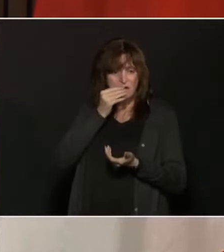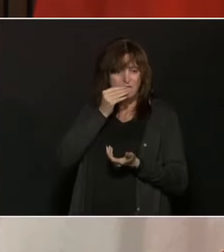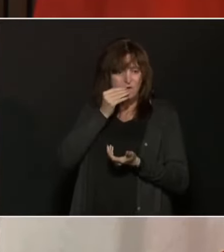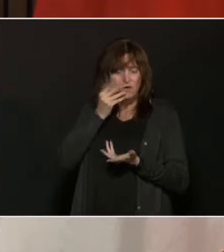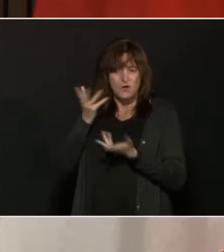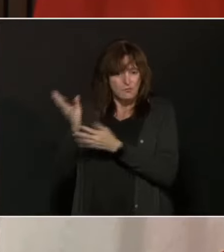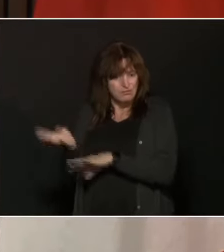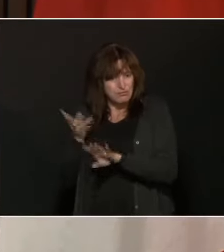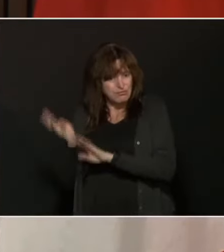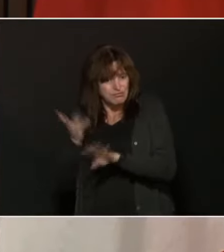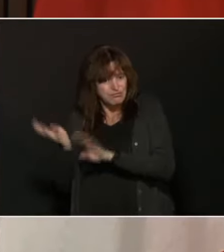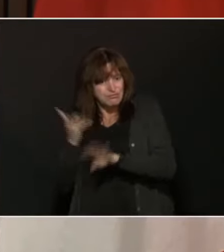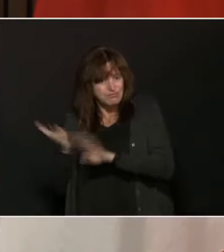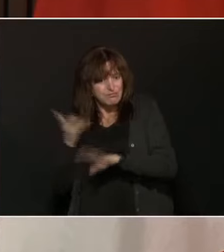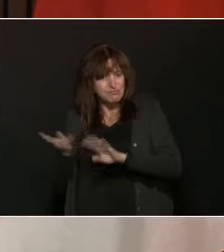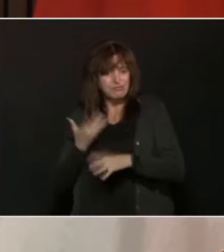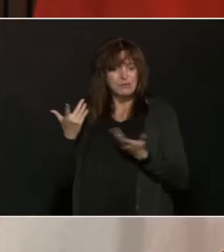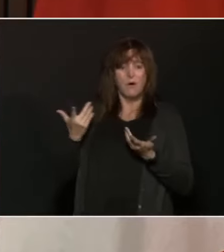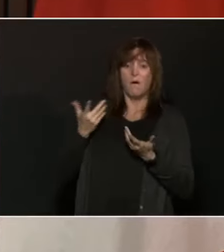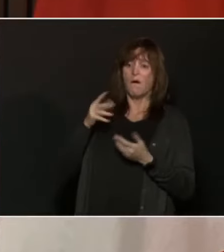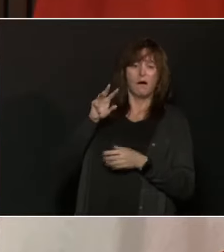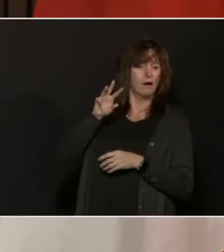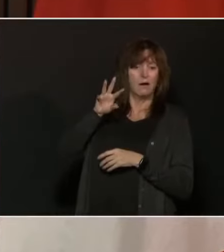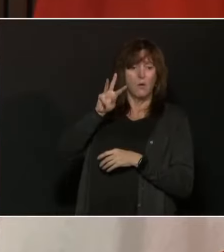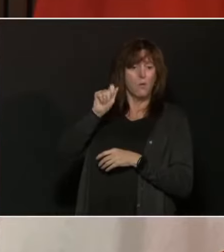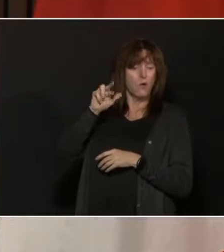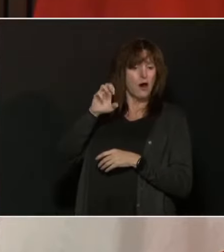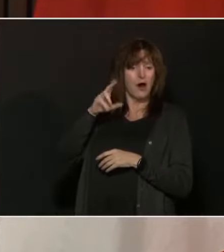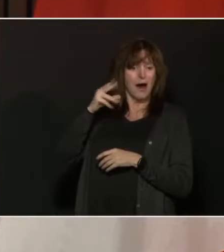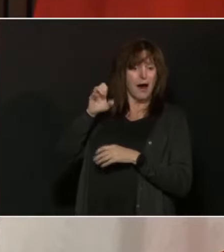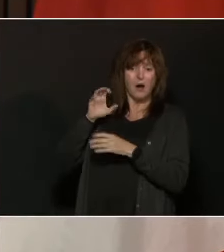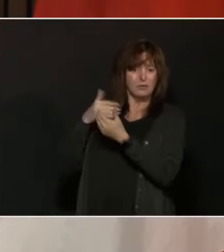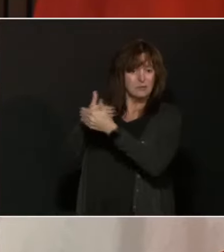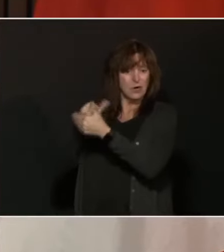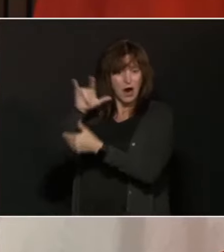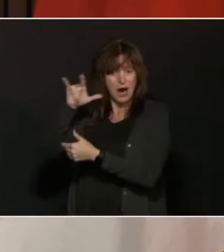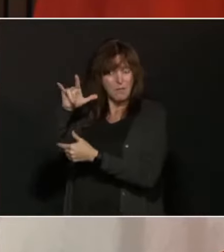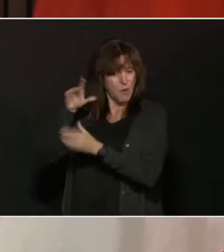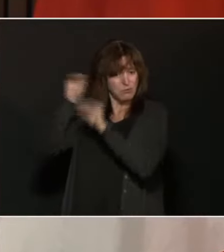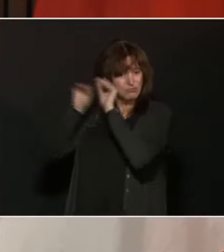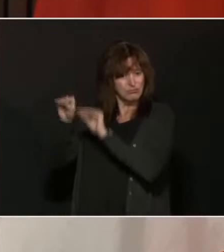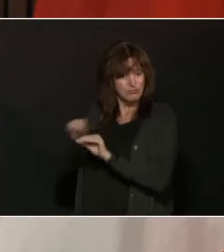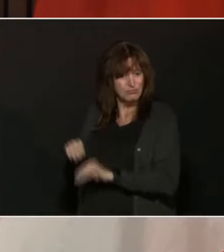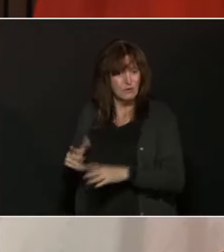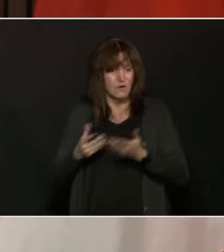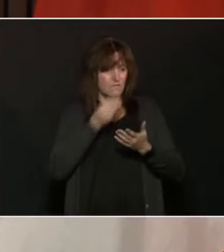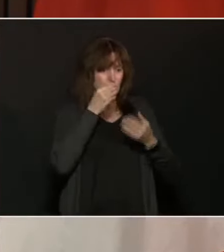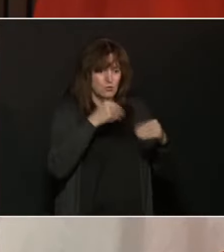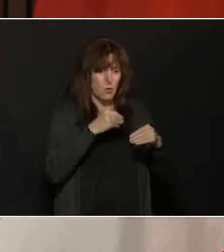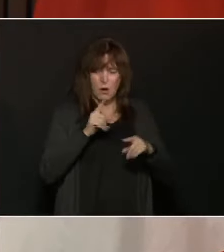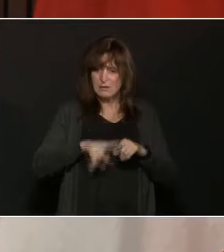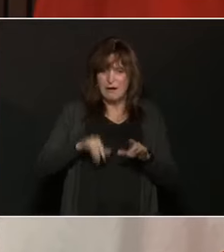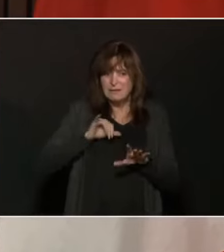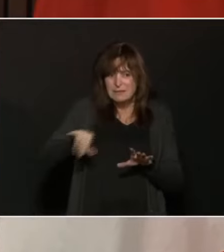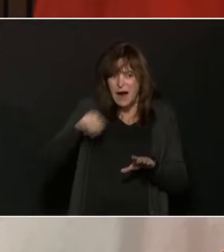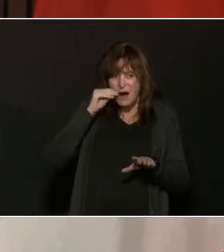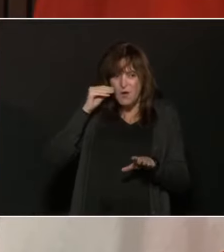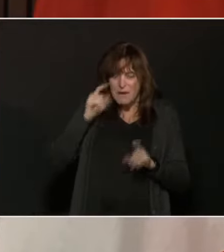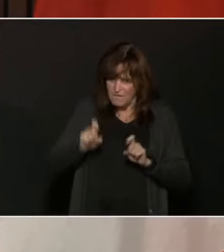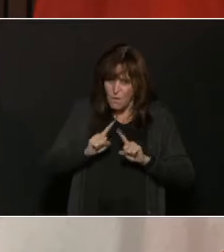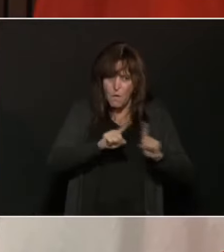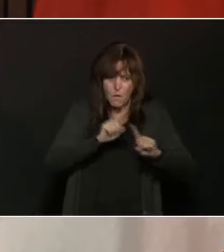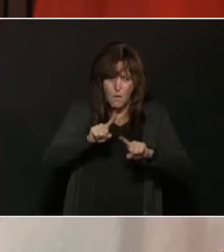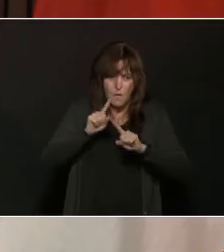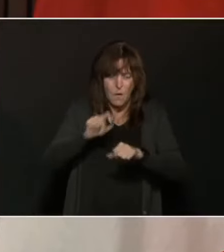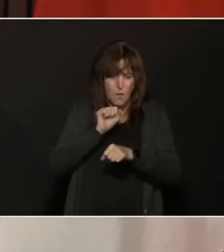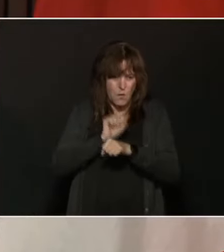warehouse near Pearson Airport or a grocery store here in Toronto. They have to work near each other and they have to get to and from work.